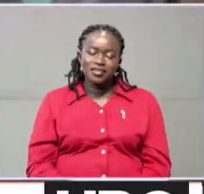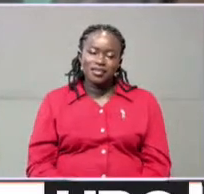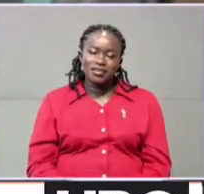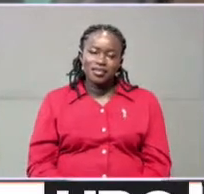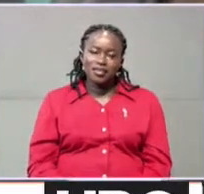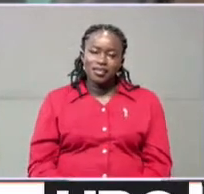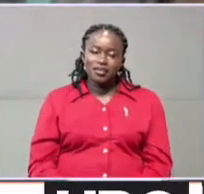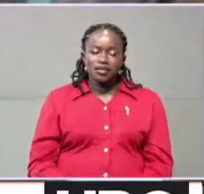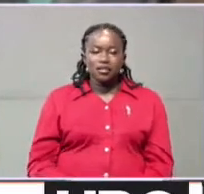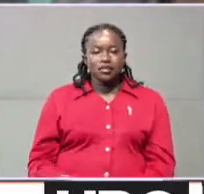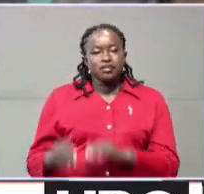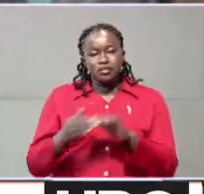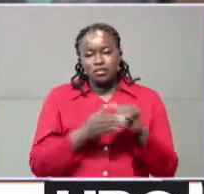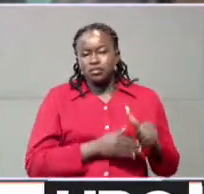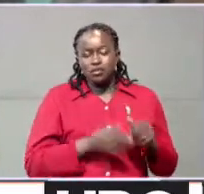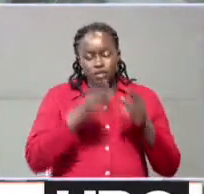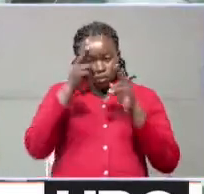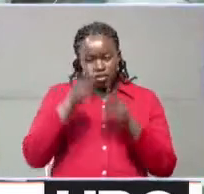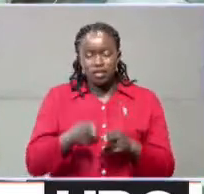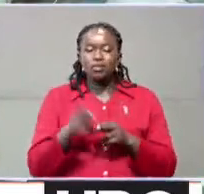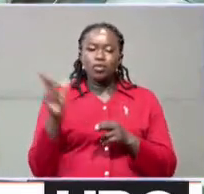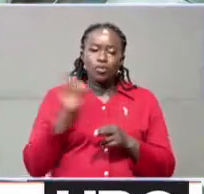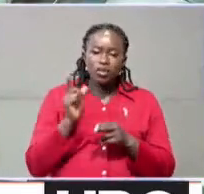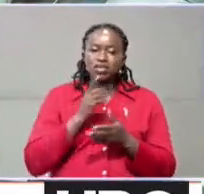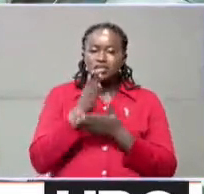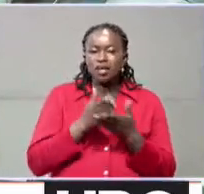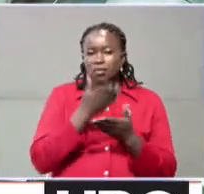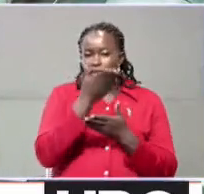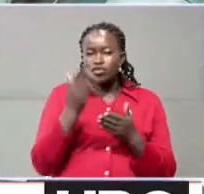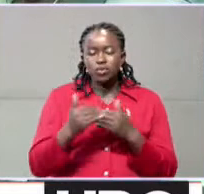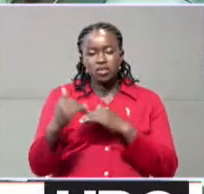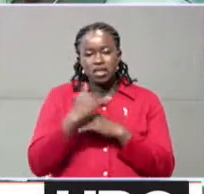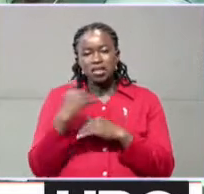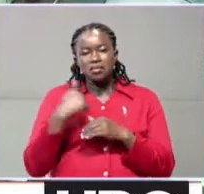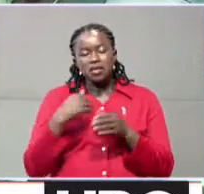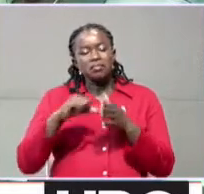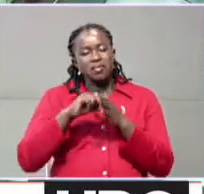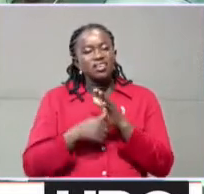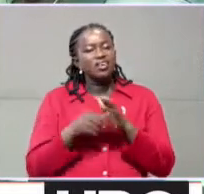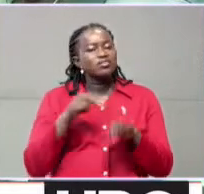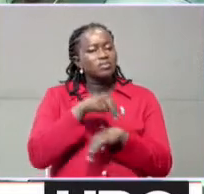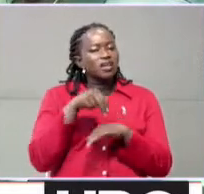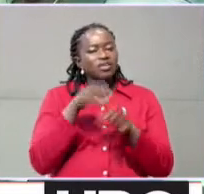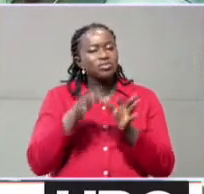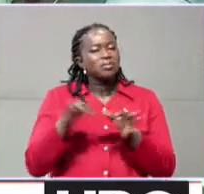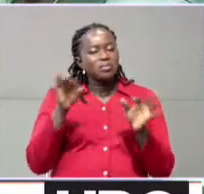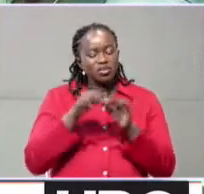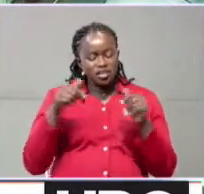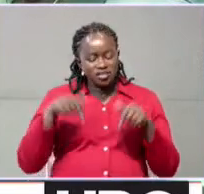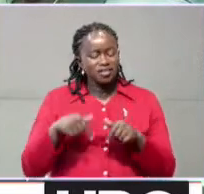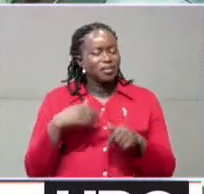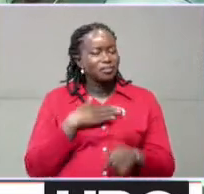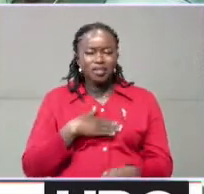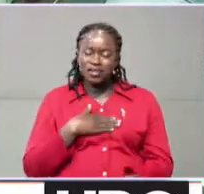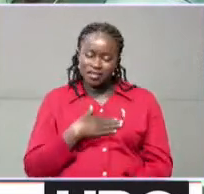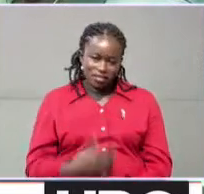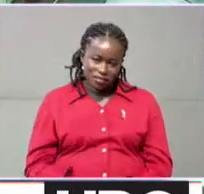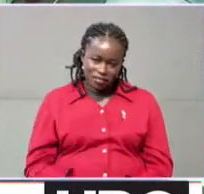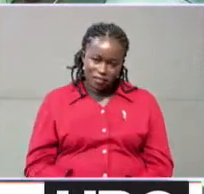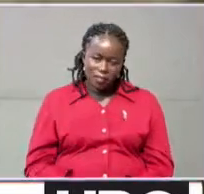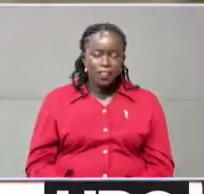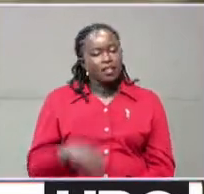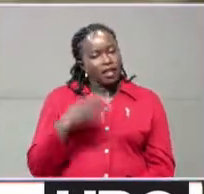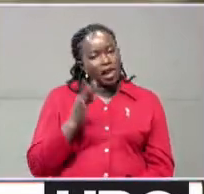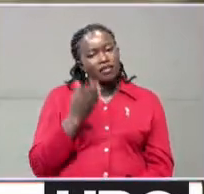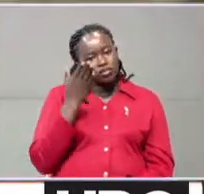whenever correct some of you sending me matters of national importance here please if you have a